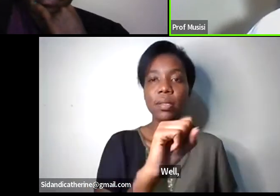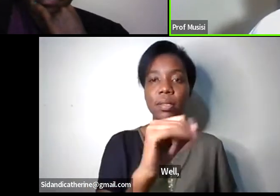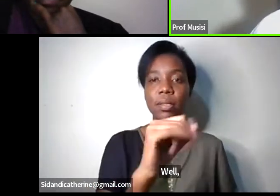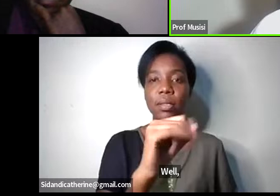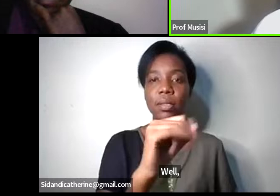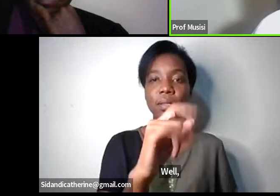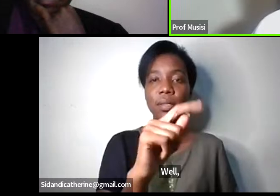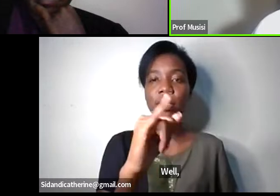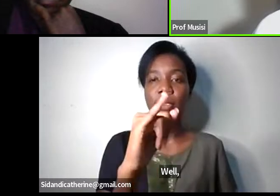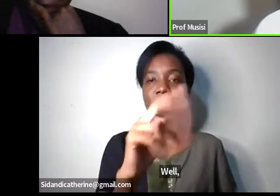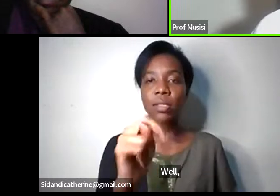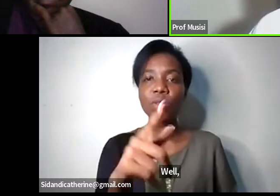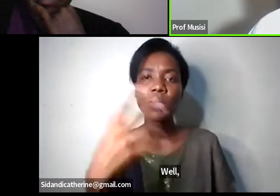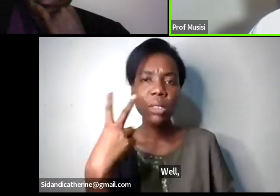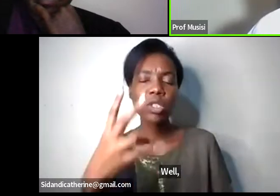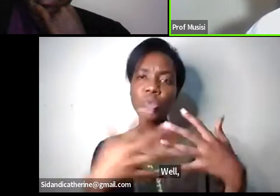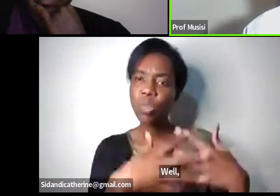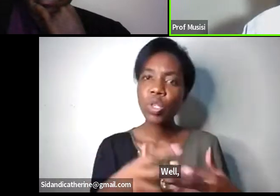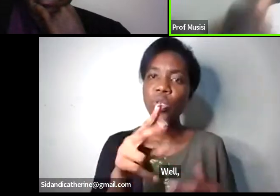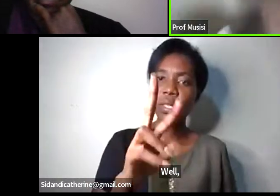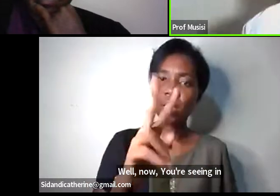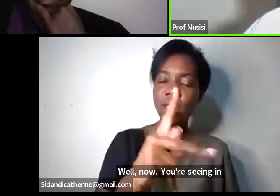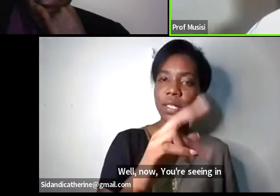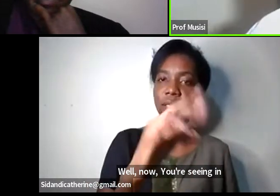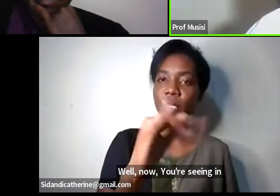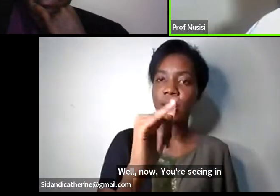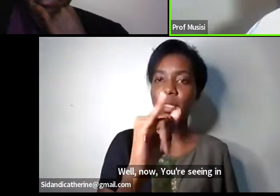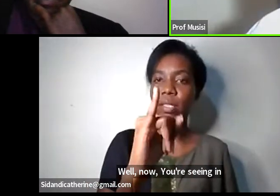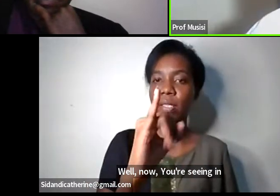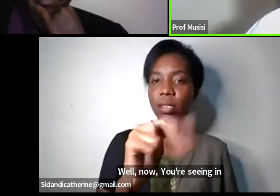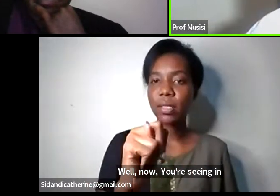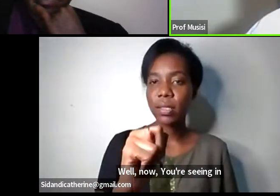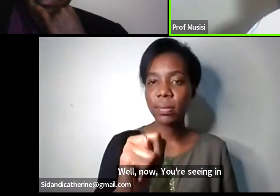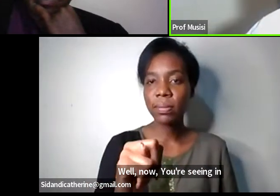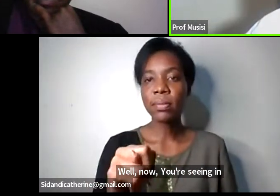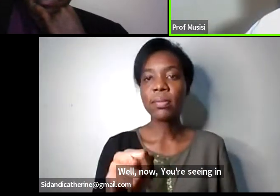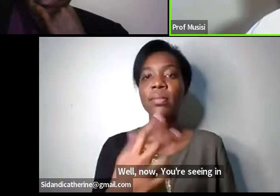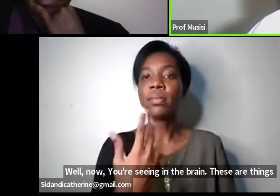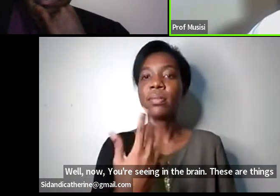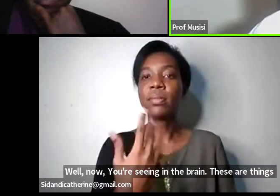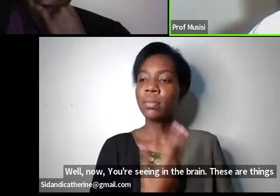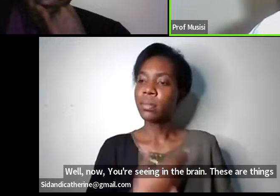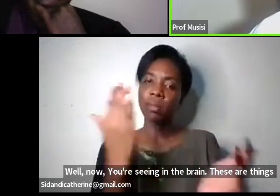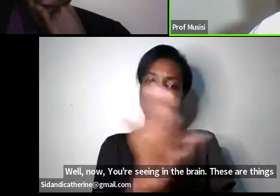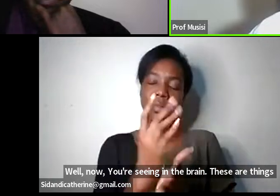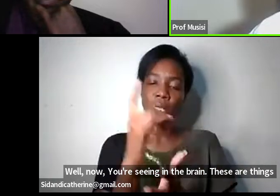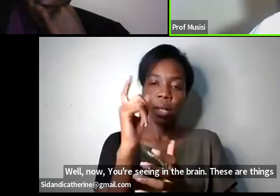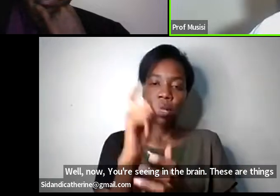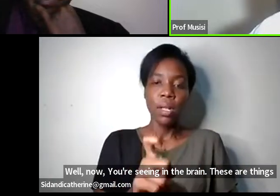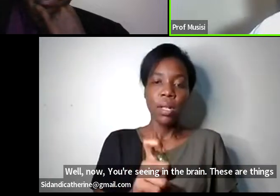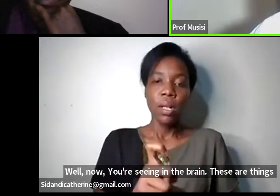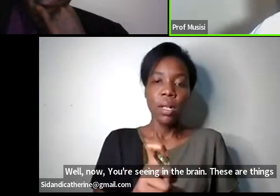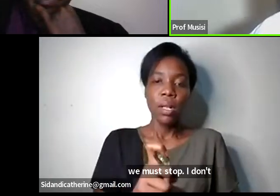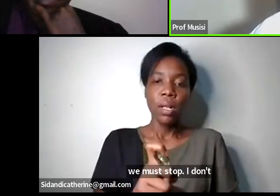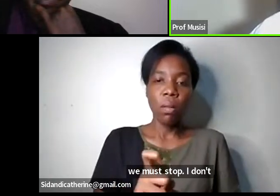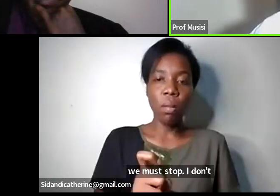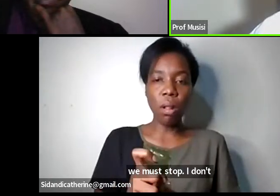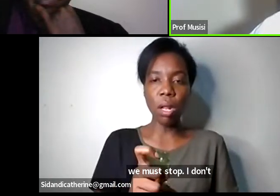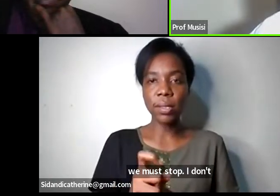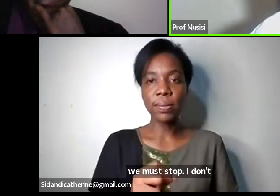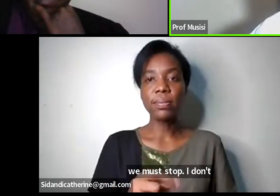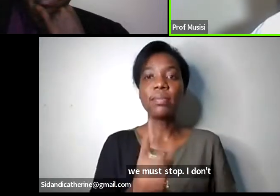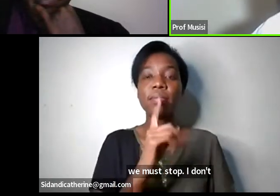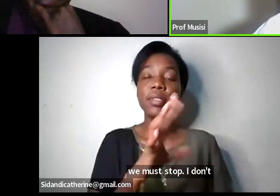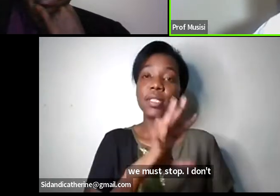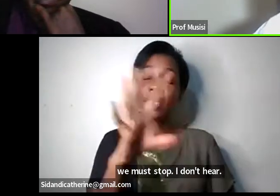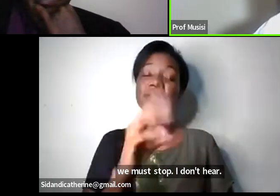we're seeing it in Ukraine. These are things we must stop happening here. Not that in the ancient times, African societies never used to fight